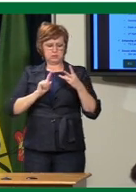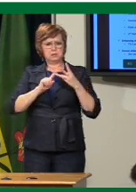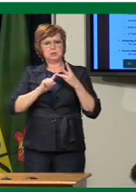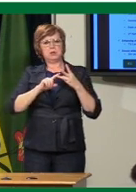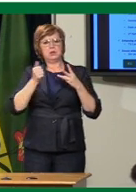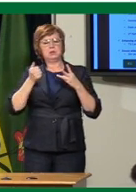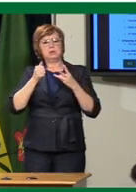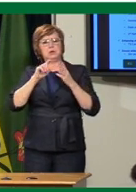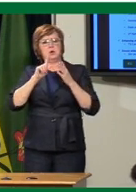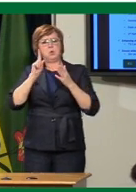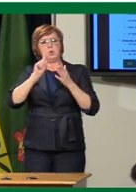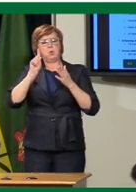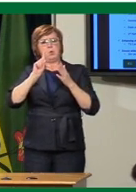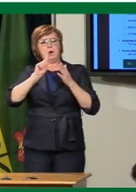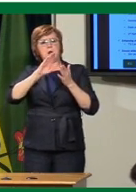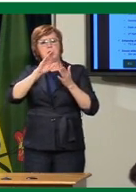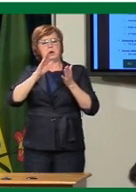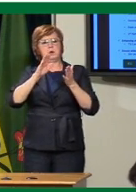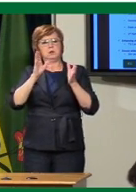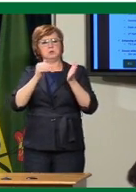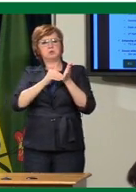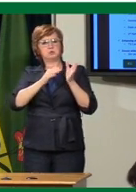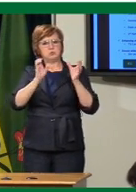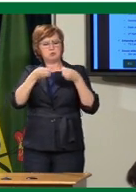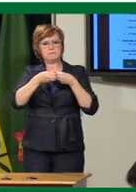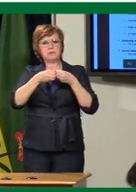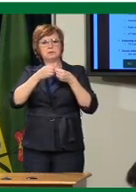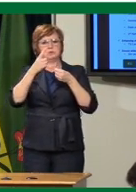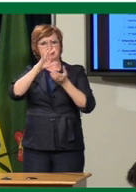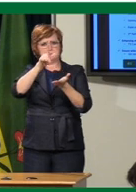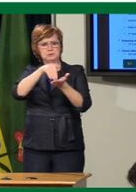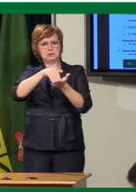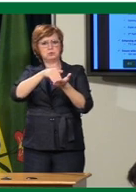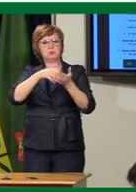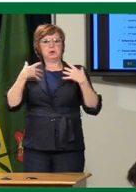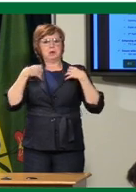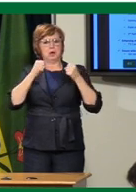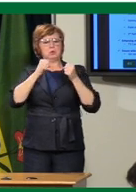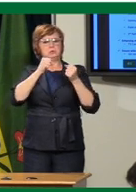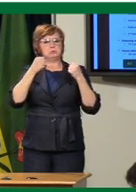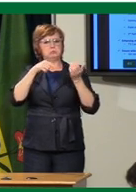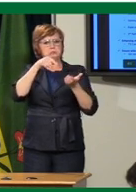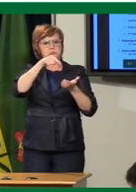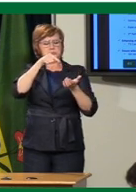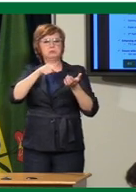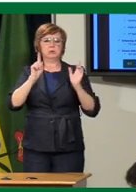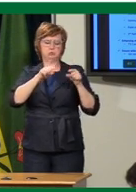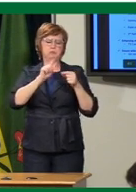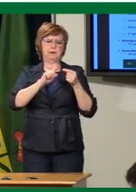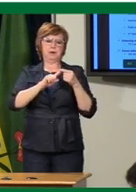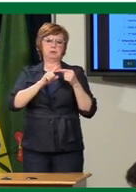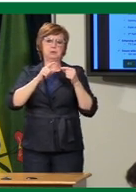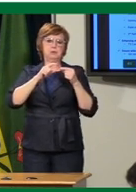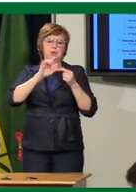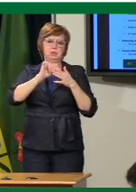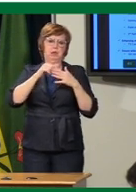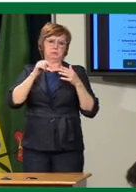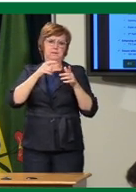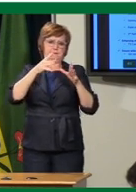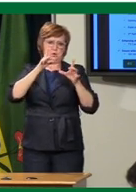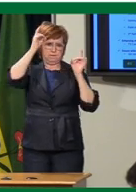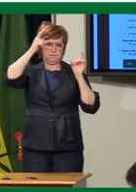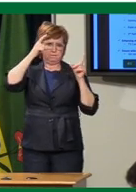testing as well to support continuing care, acute care, and community rapid testing and